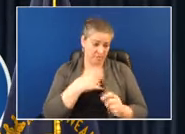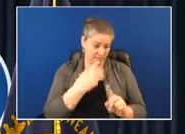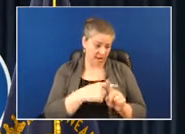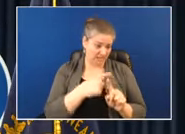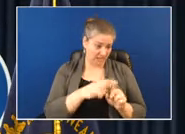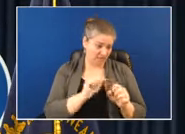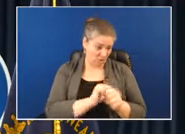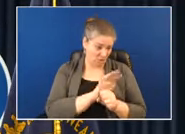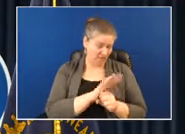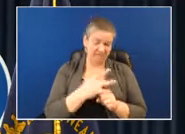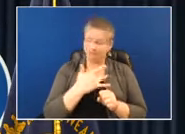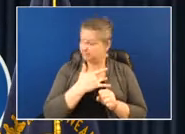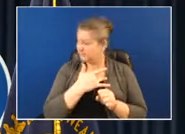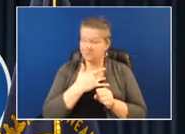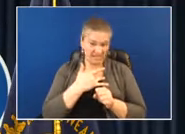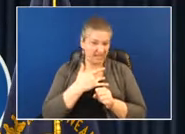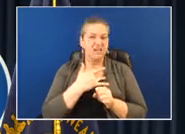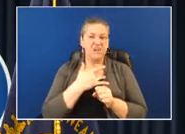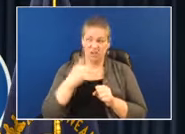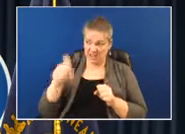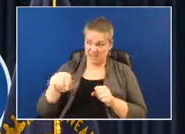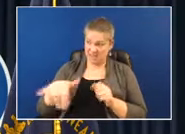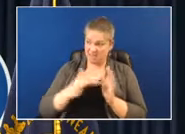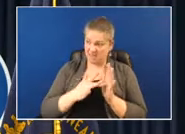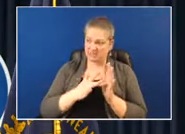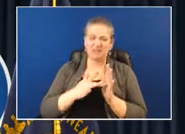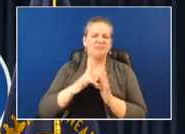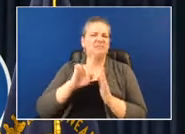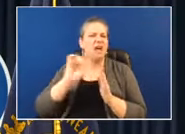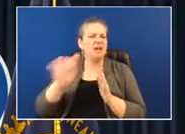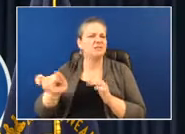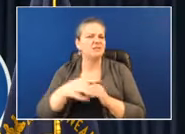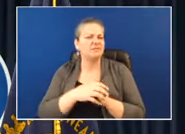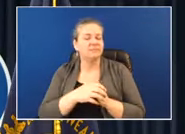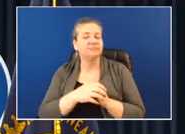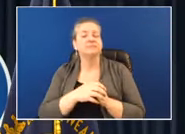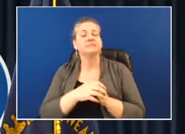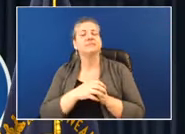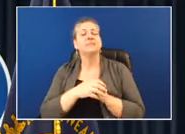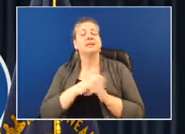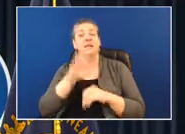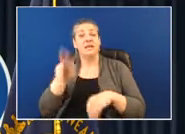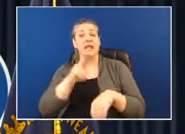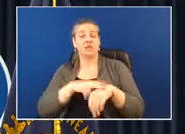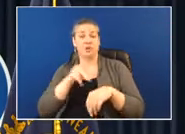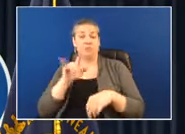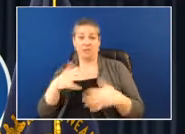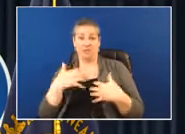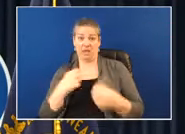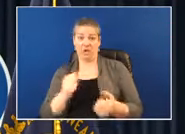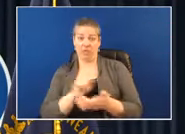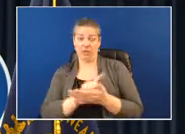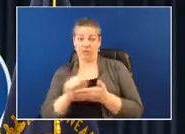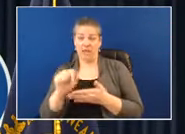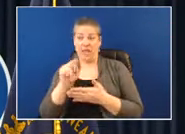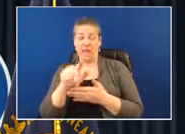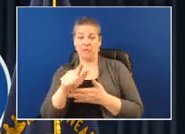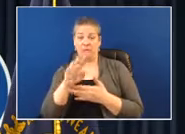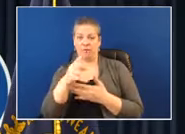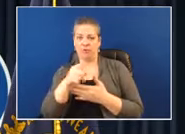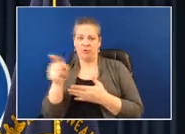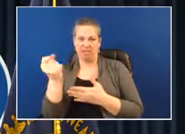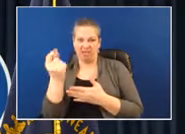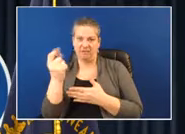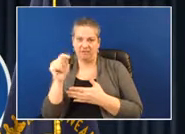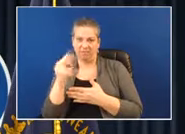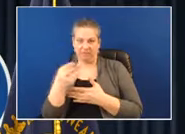one of those medications is necessary for you. And in closing, it's National Public Health Week, April 4 through 11. So I've had